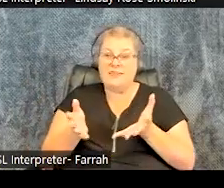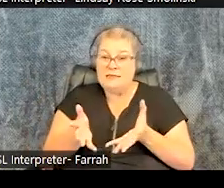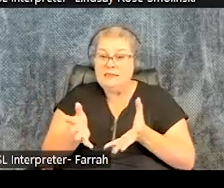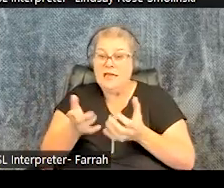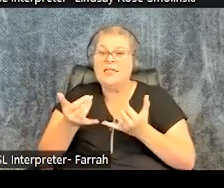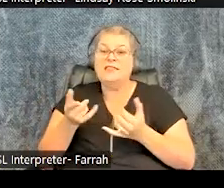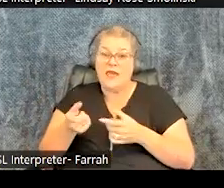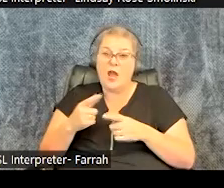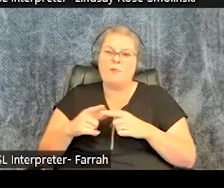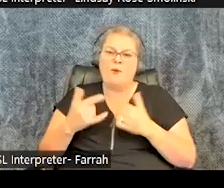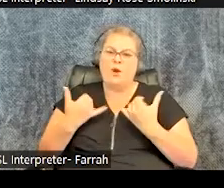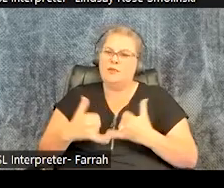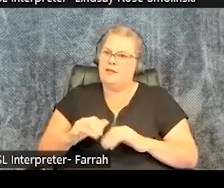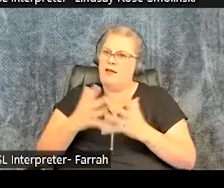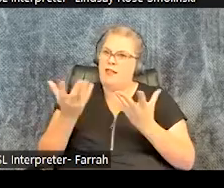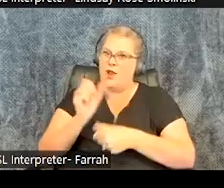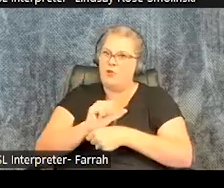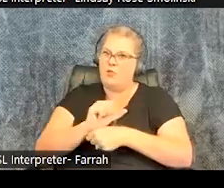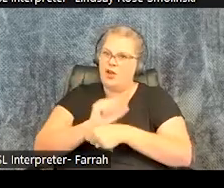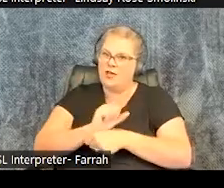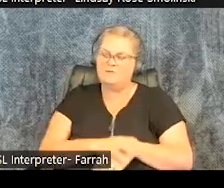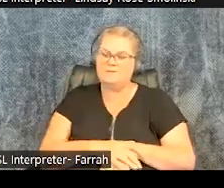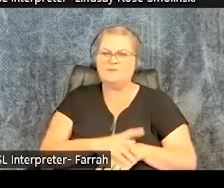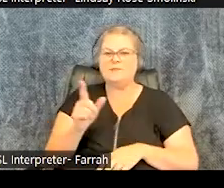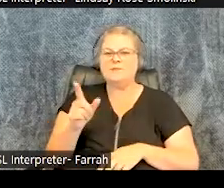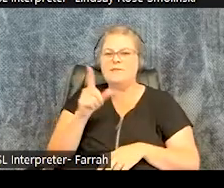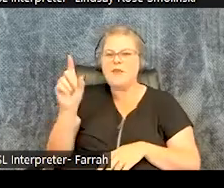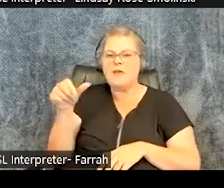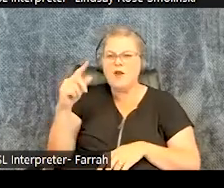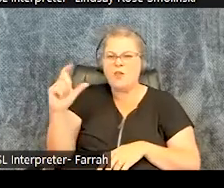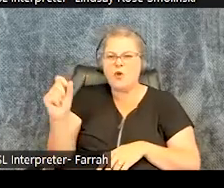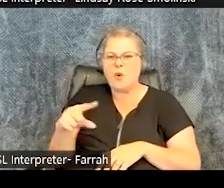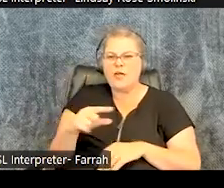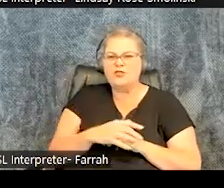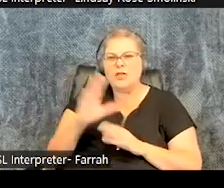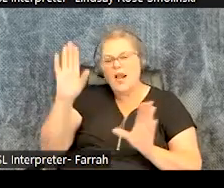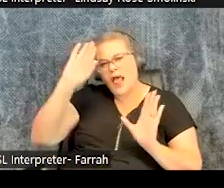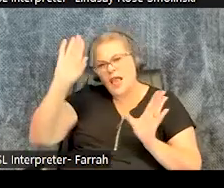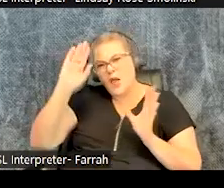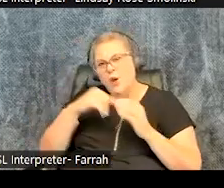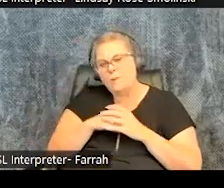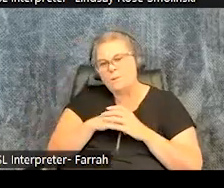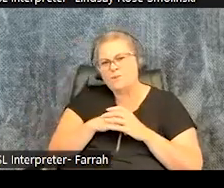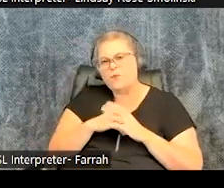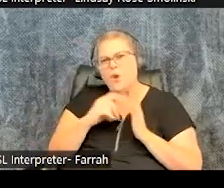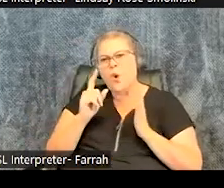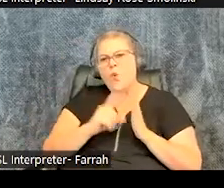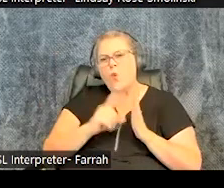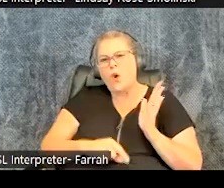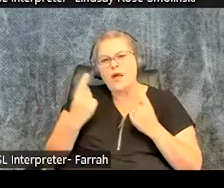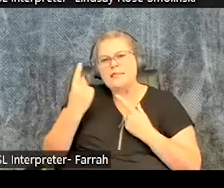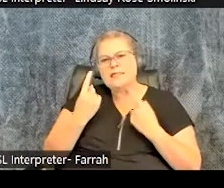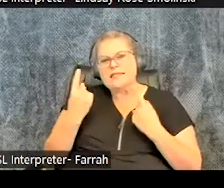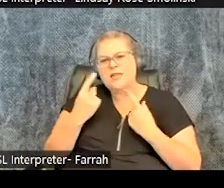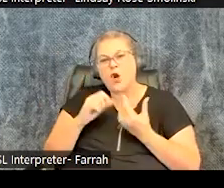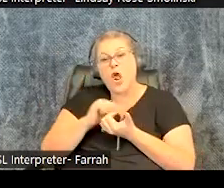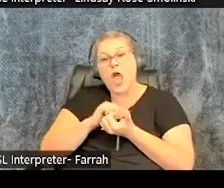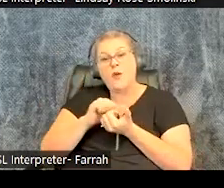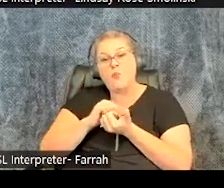be done. We have a question over here. Hello. What is considered a washed